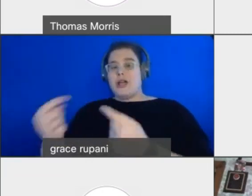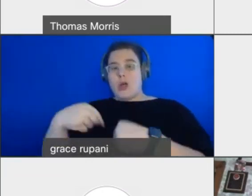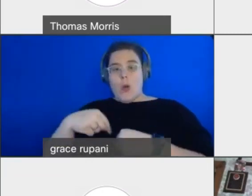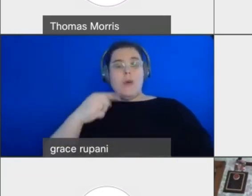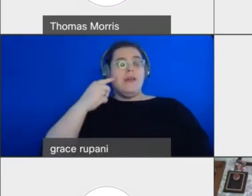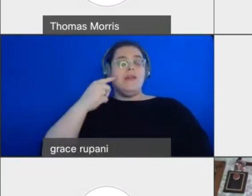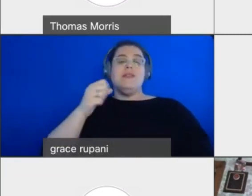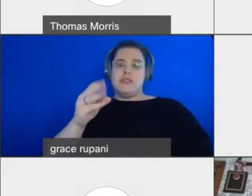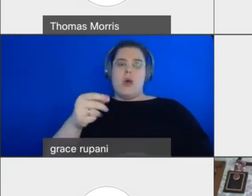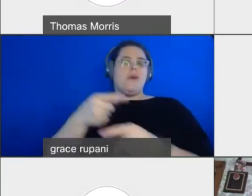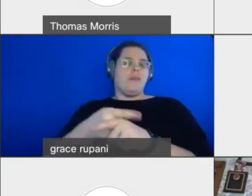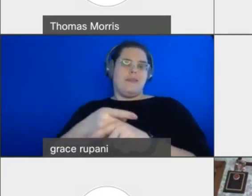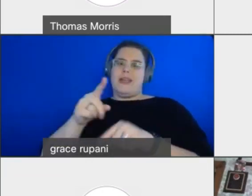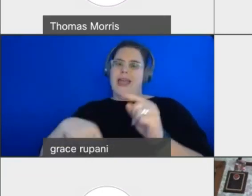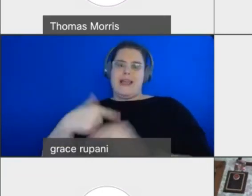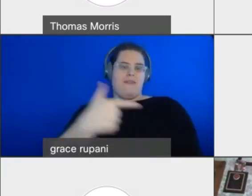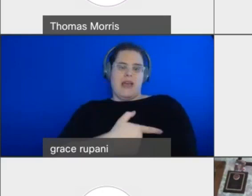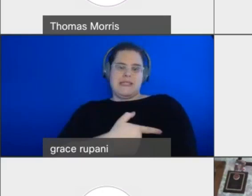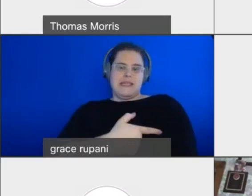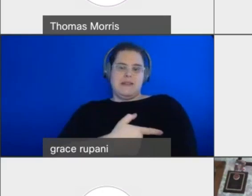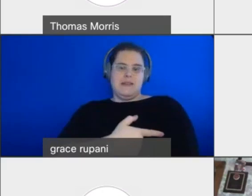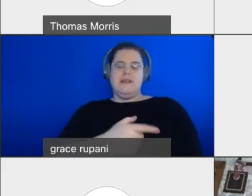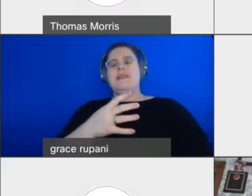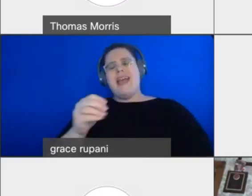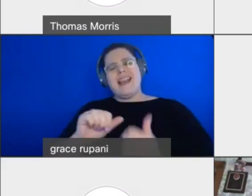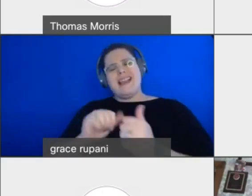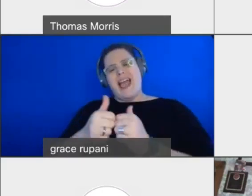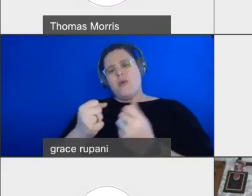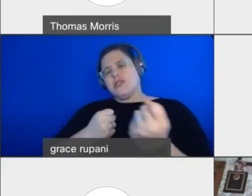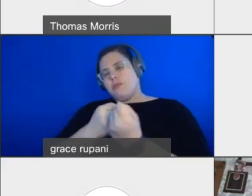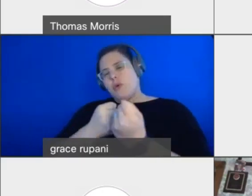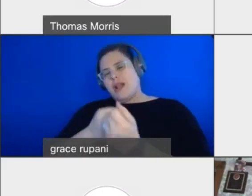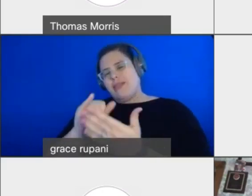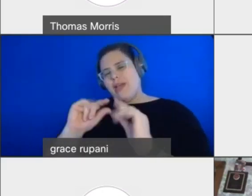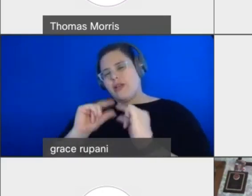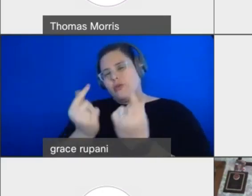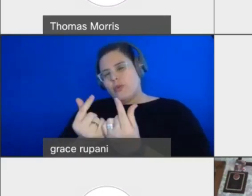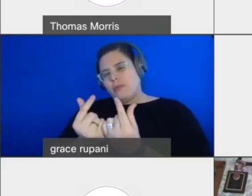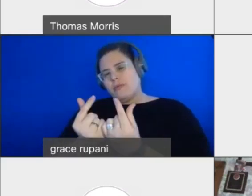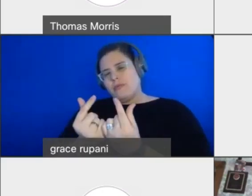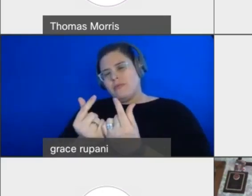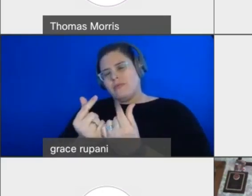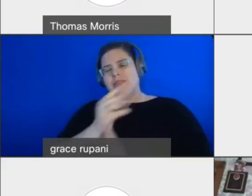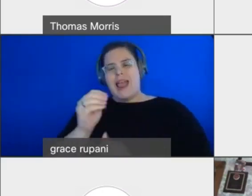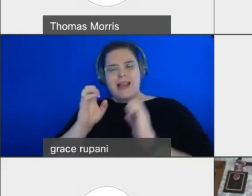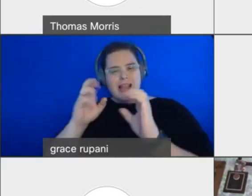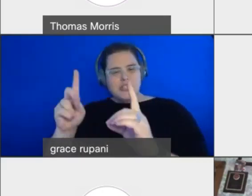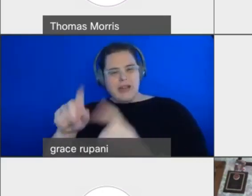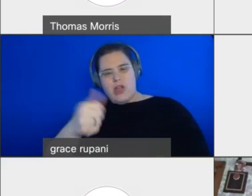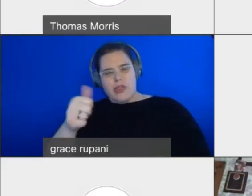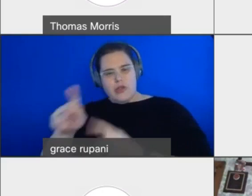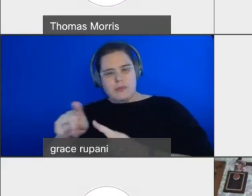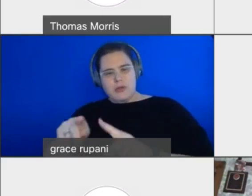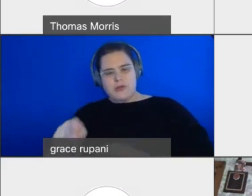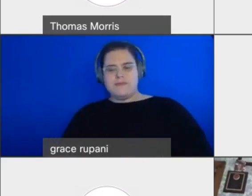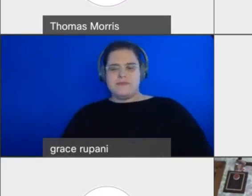provide the first group with more information and to support the second group to get the vaccine? And the next question is very